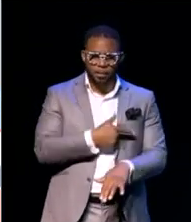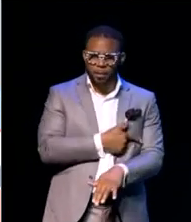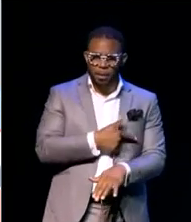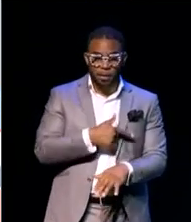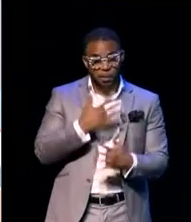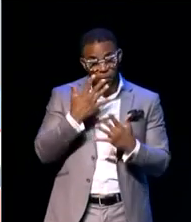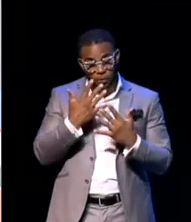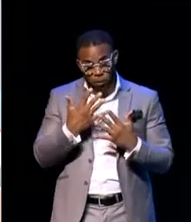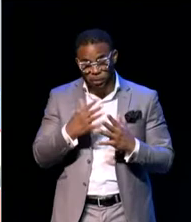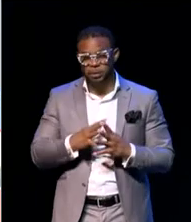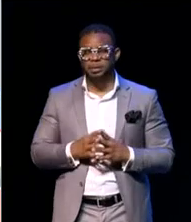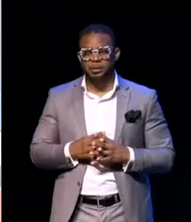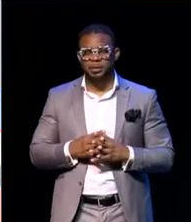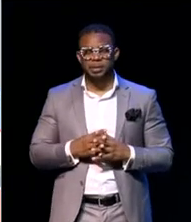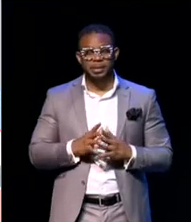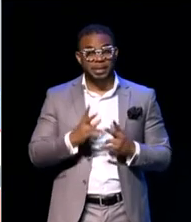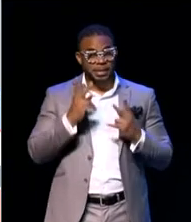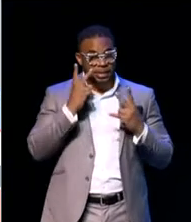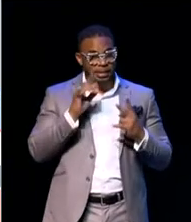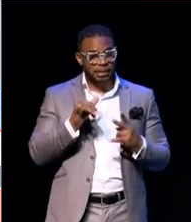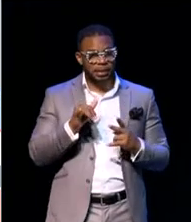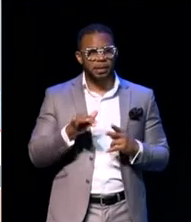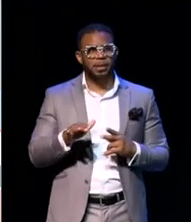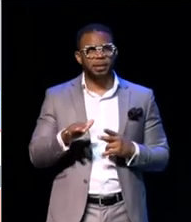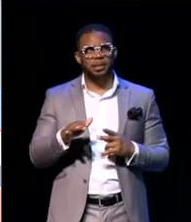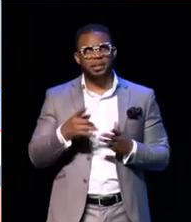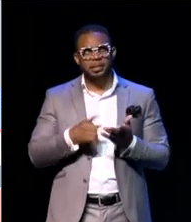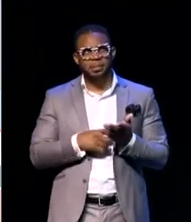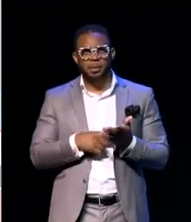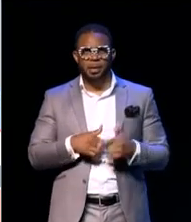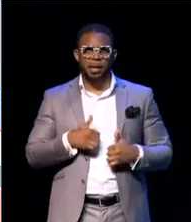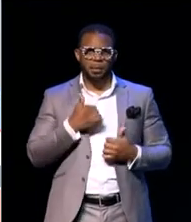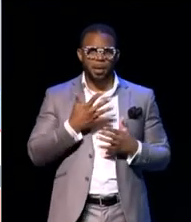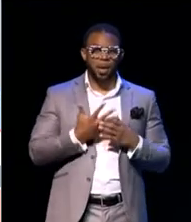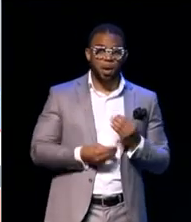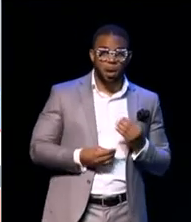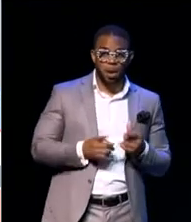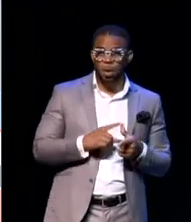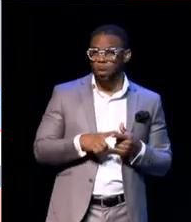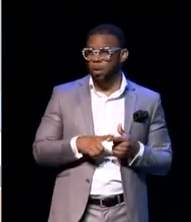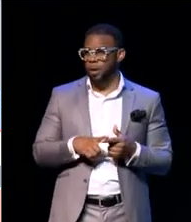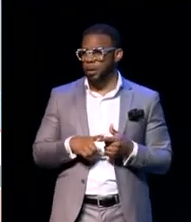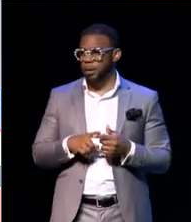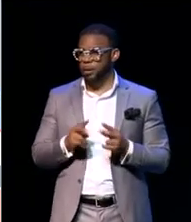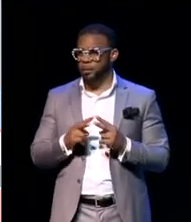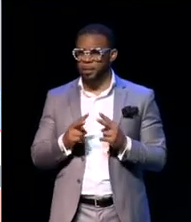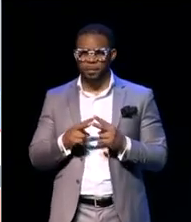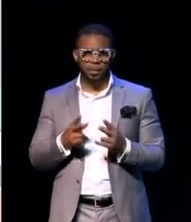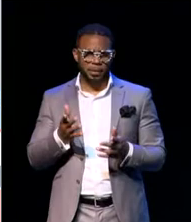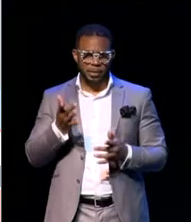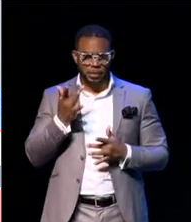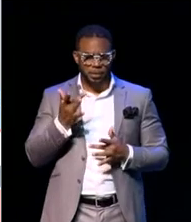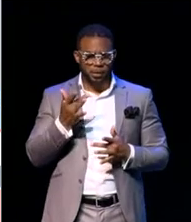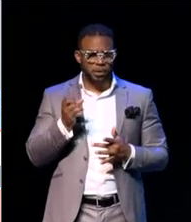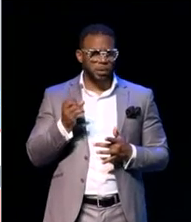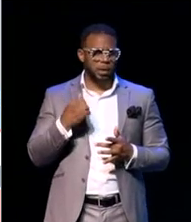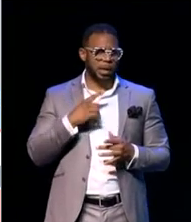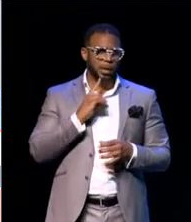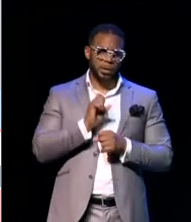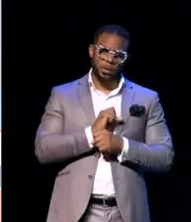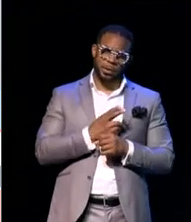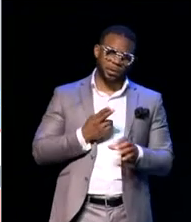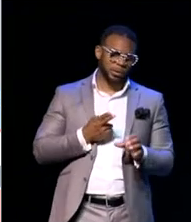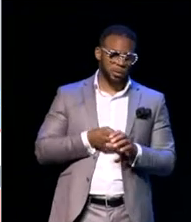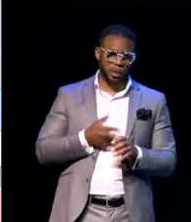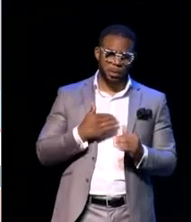unvaccinated, unfortunately, and seeing that their sometimes lives are being lost or that they are very, very ill. So I certainly